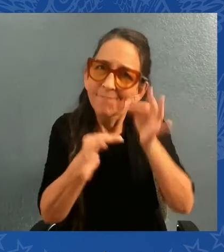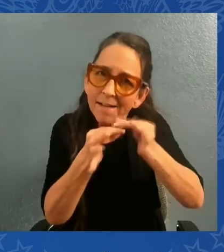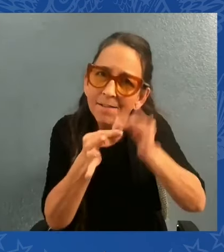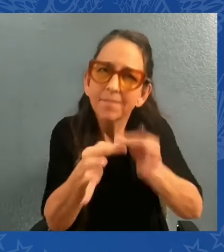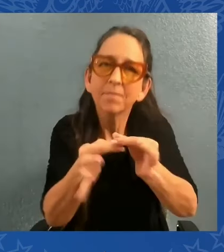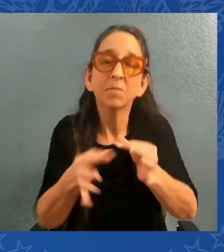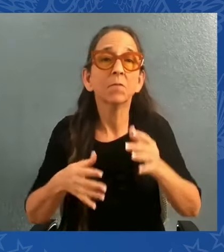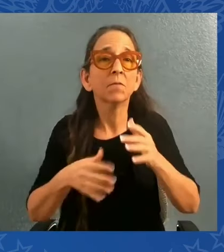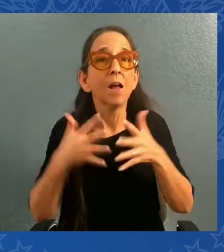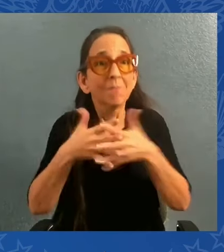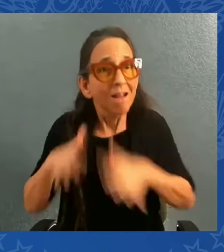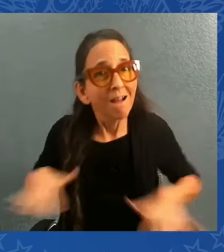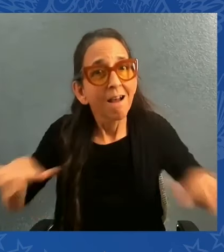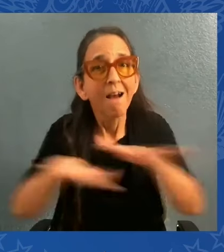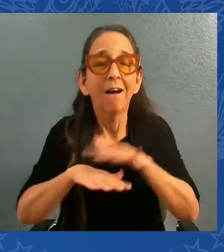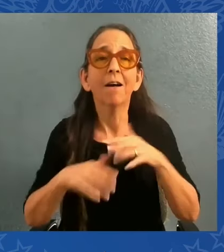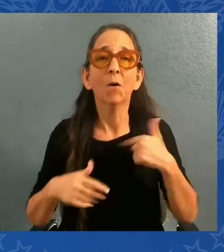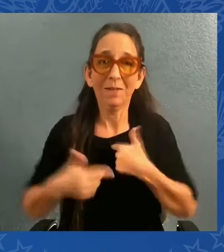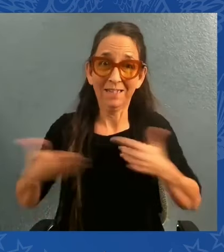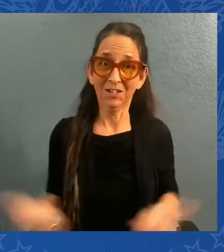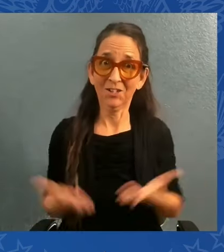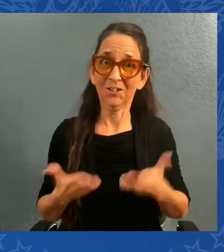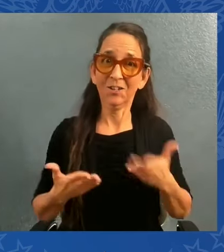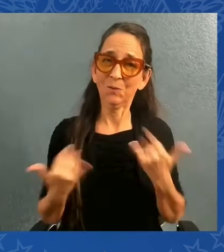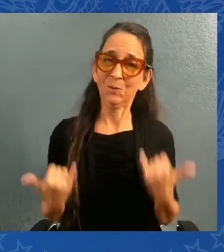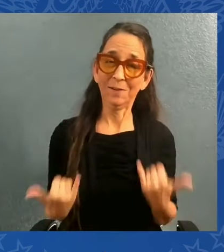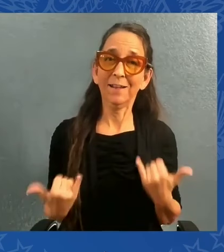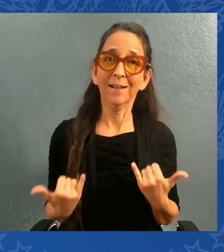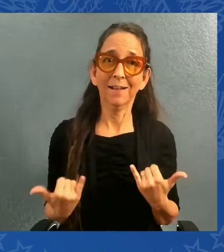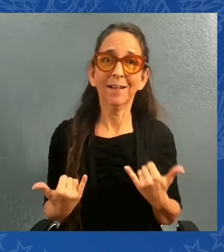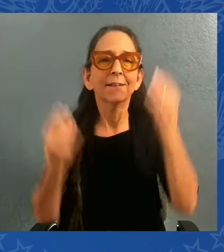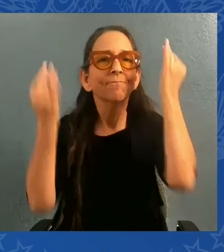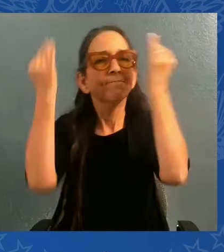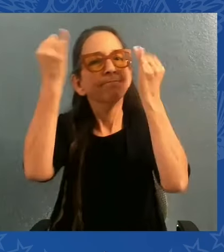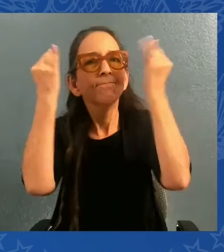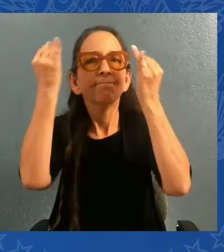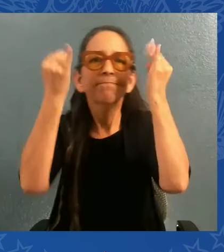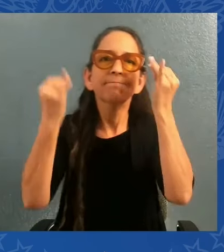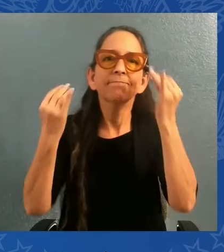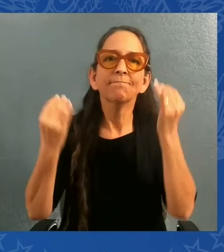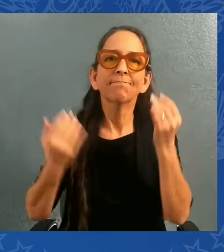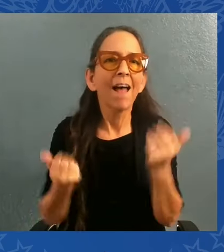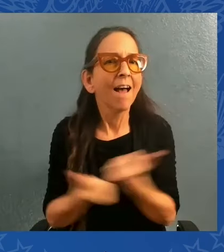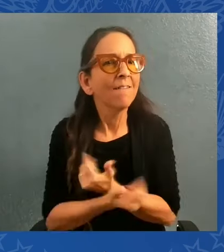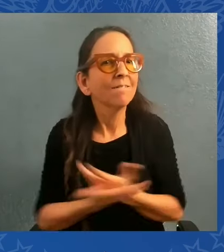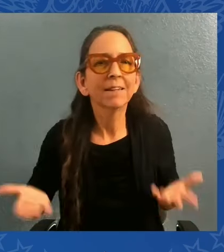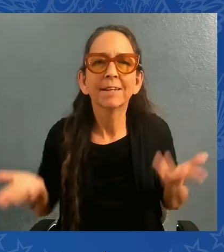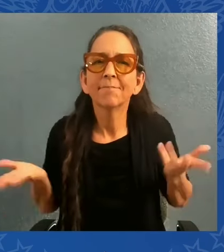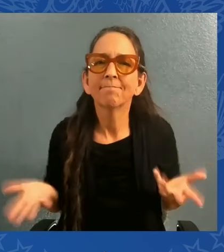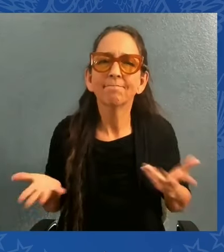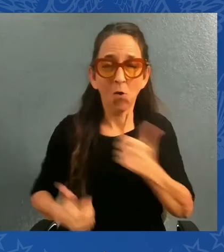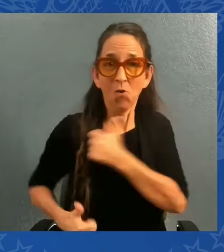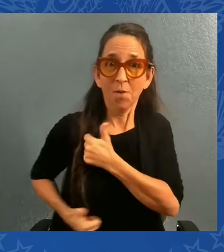stand here today. We think about all that our veterans have given to our nation, serving and sacrificing